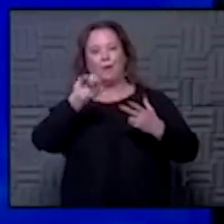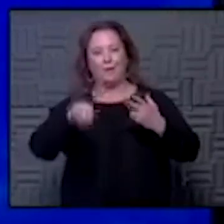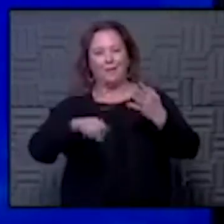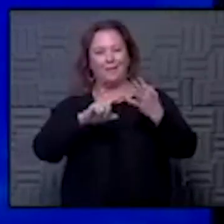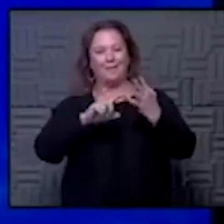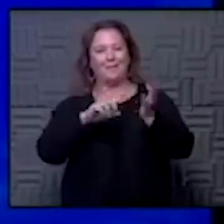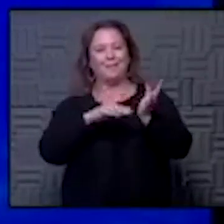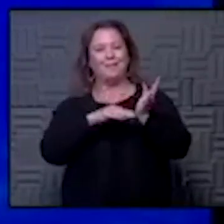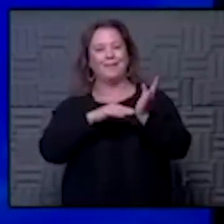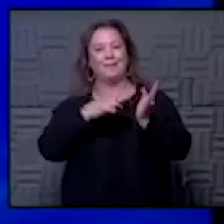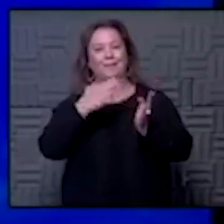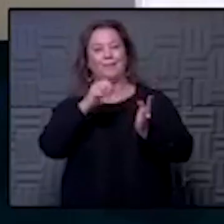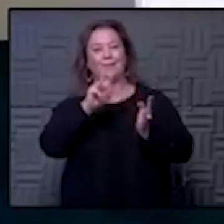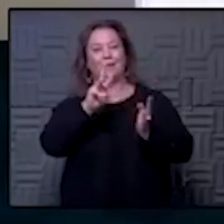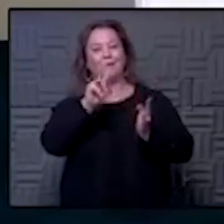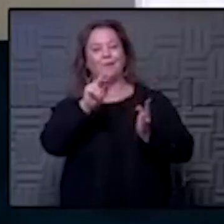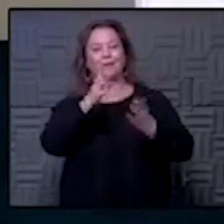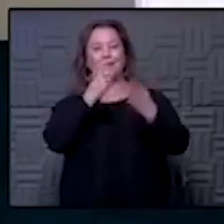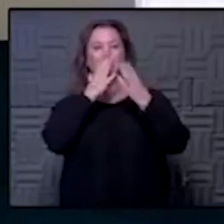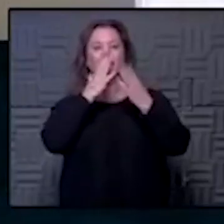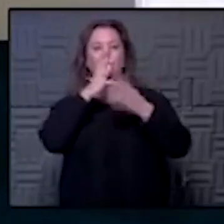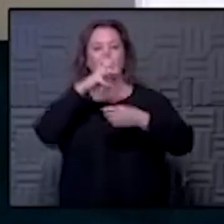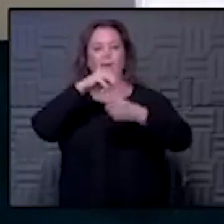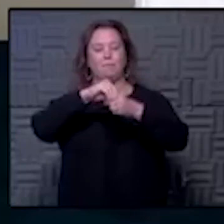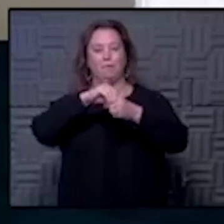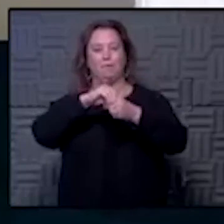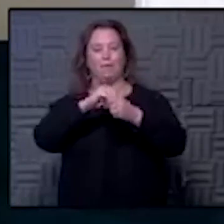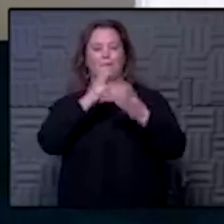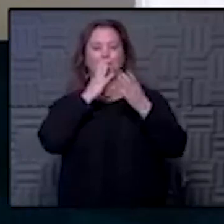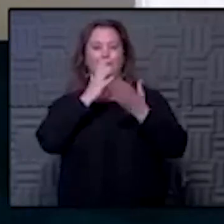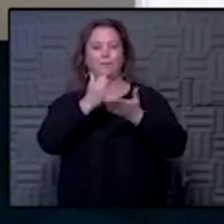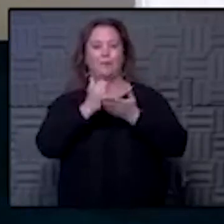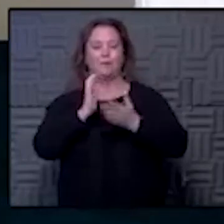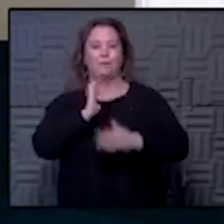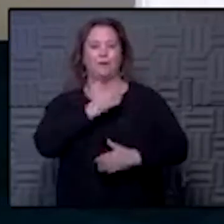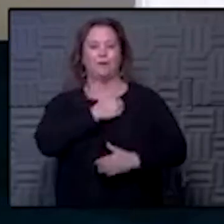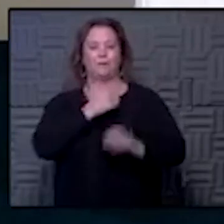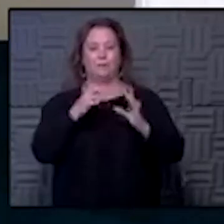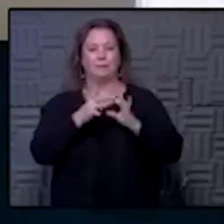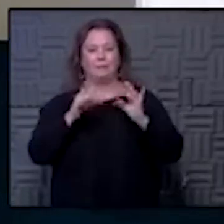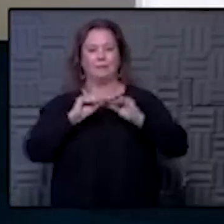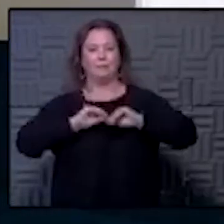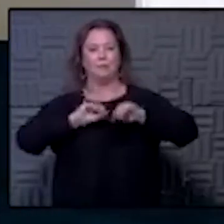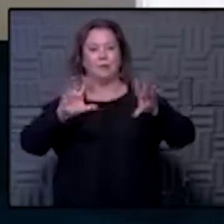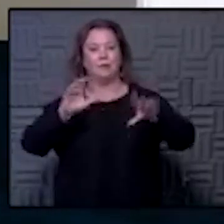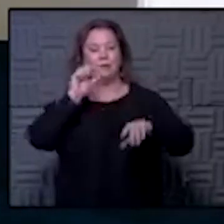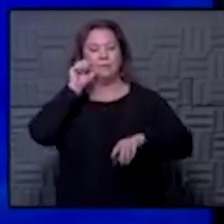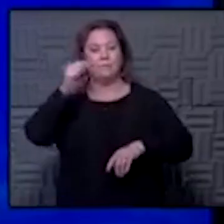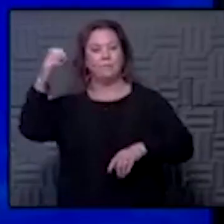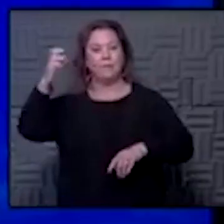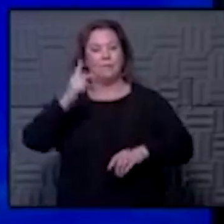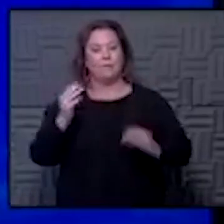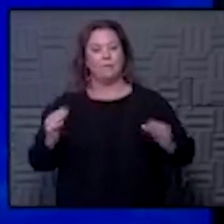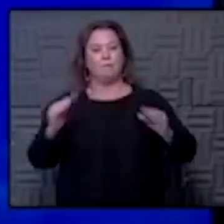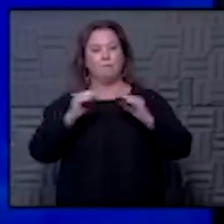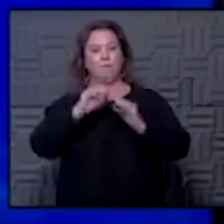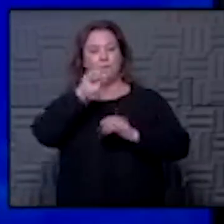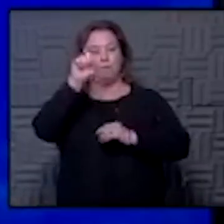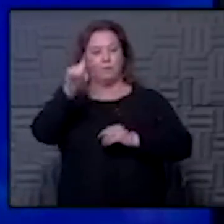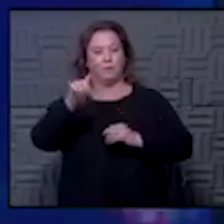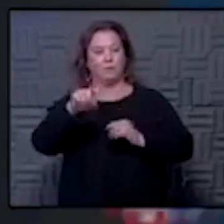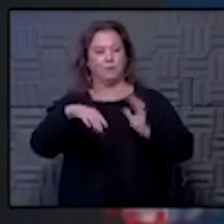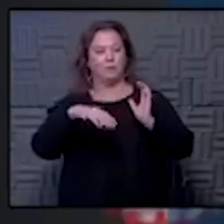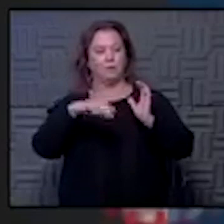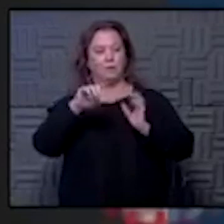here. It's the best to have you guys here. Thanks for being a part of this, and thanks for helping us push this message. Tomorrow, we're back to answer more of your questions.